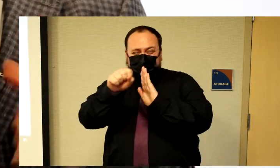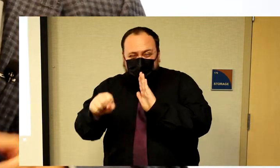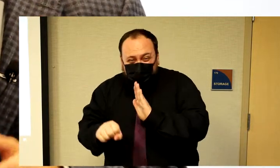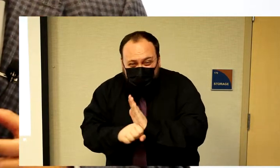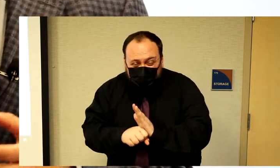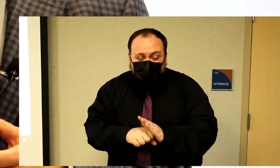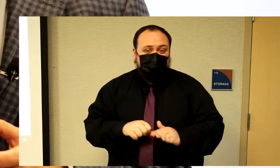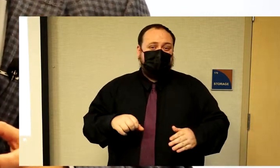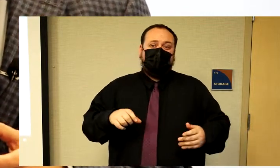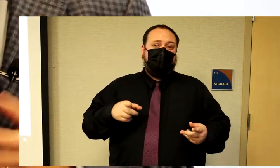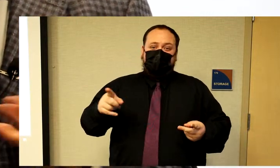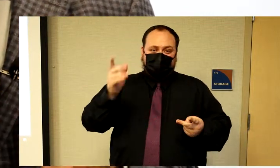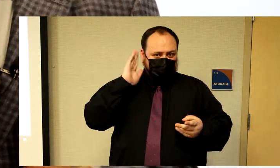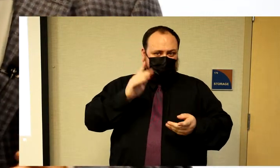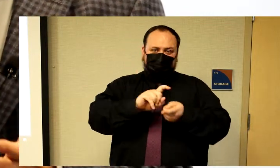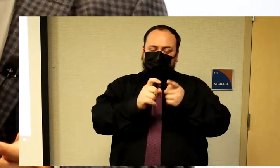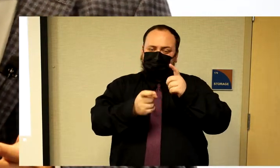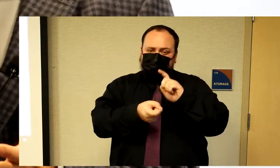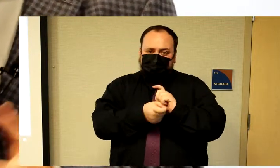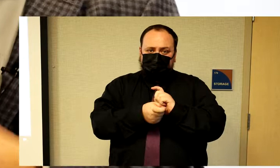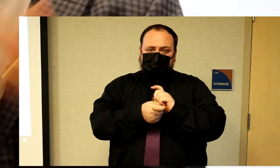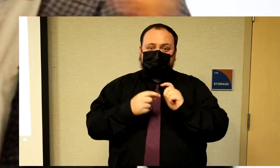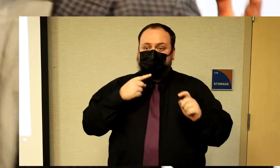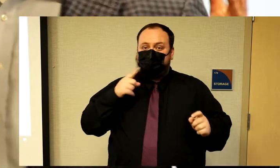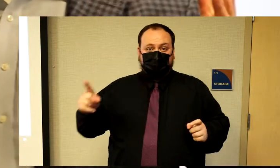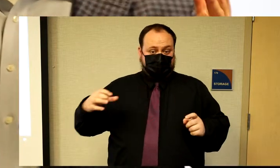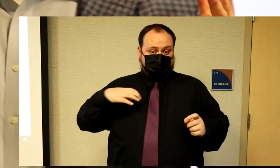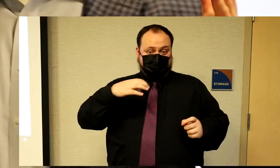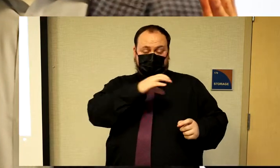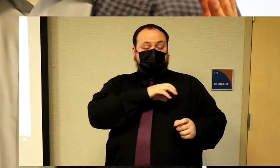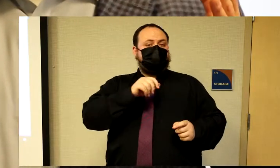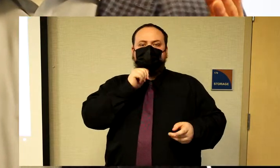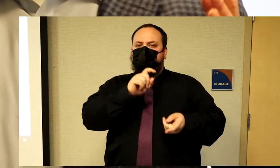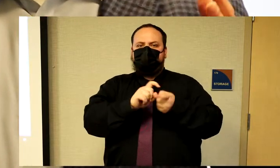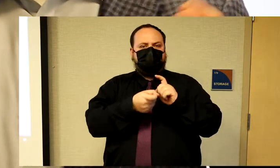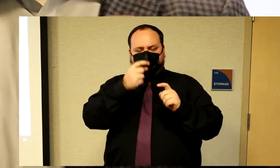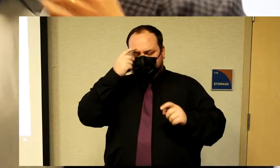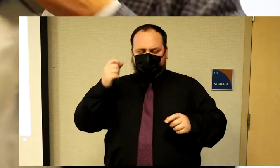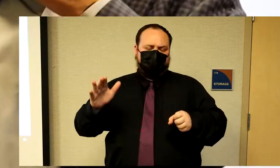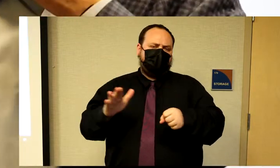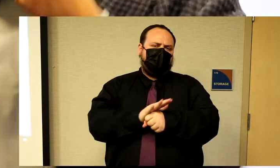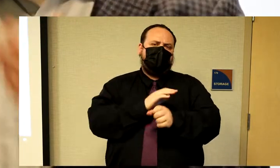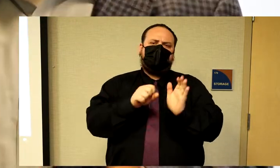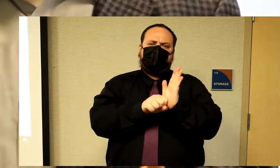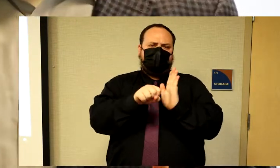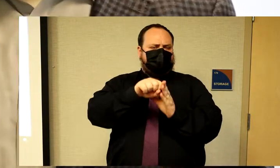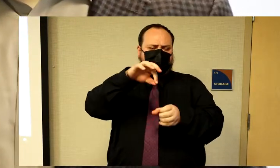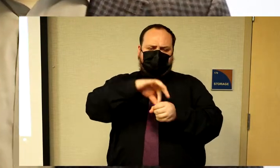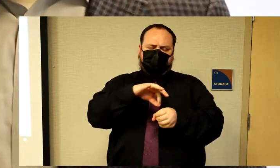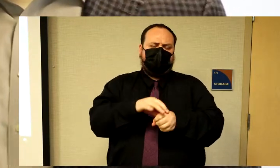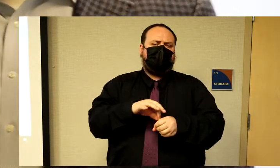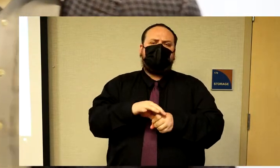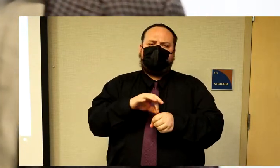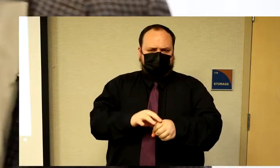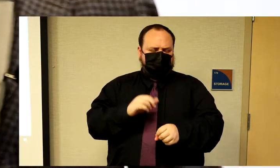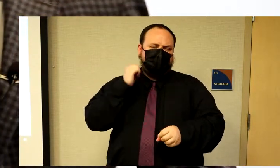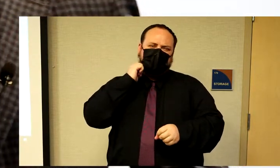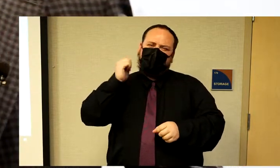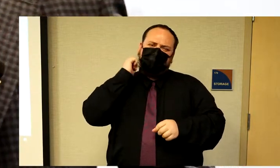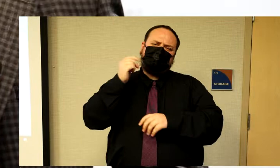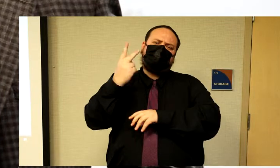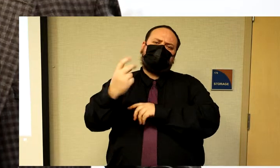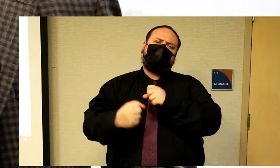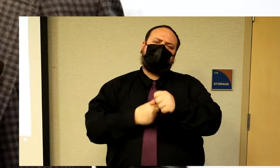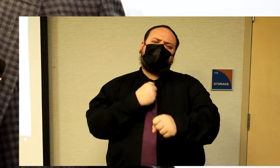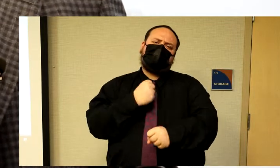seats every time. Congress, it isn't an issue because the whole state votes every 2 years. But for state senate, it is an